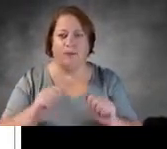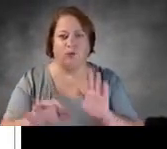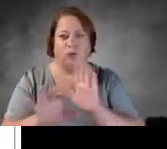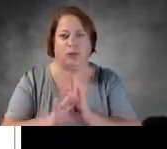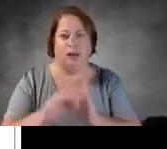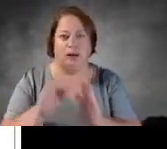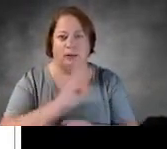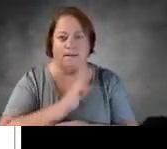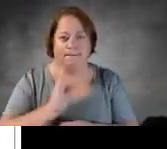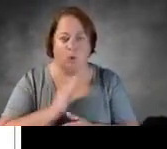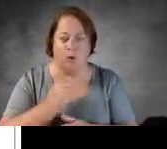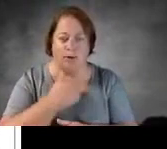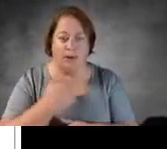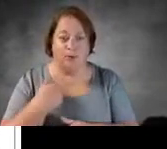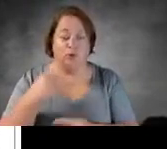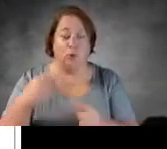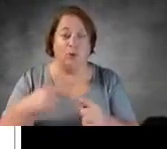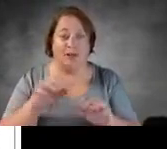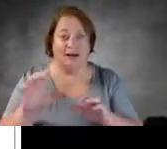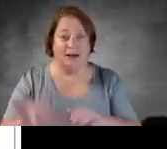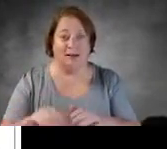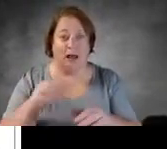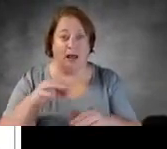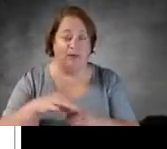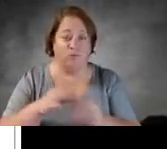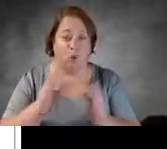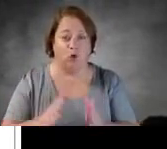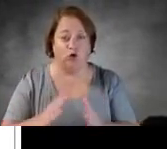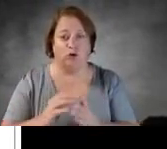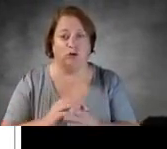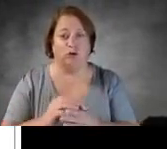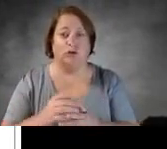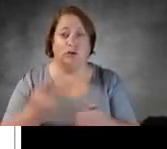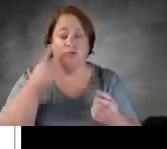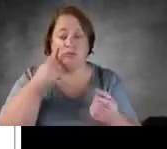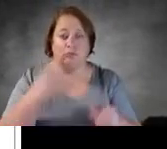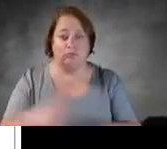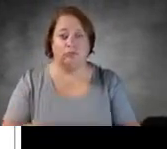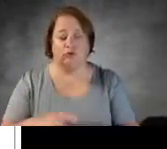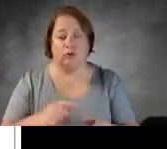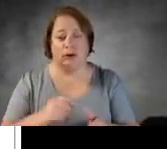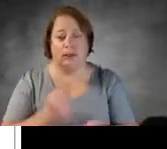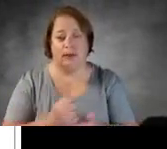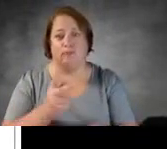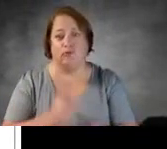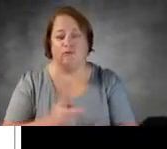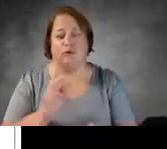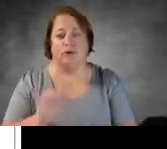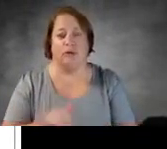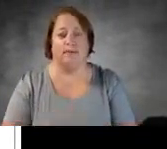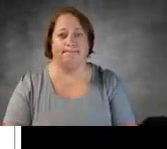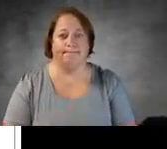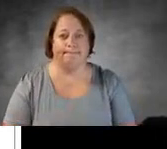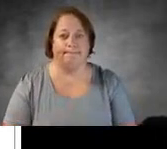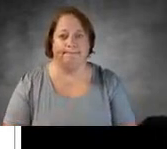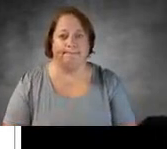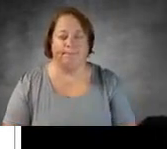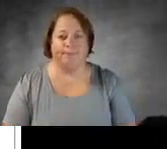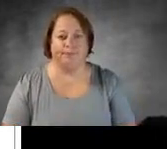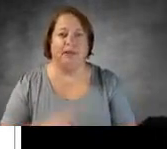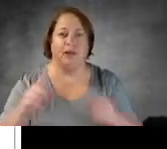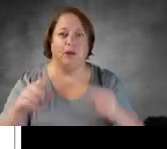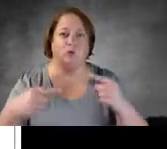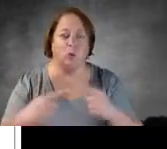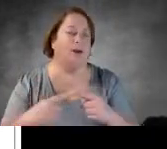board members. And when they did that, the voters in St. Louis County agreed with them and they approved the ballot measure. And that's when it